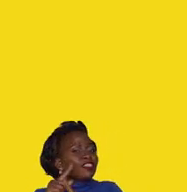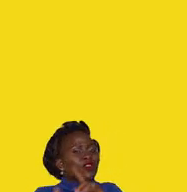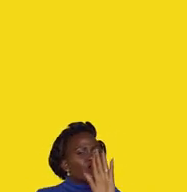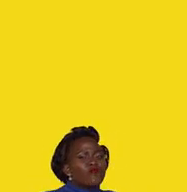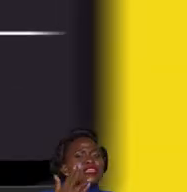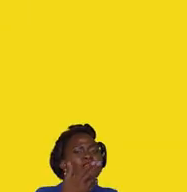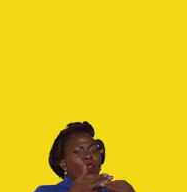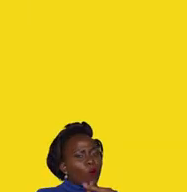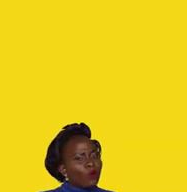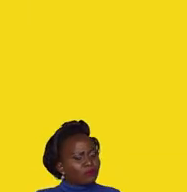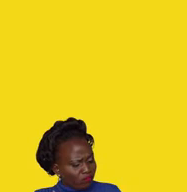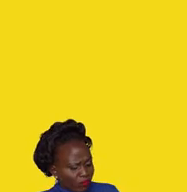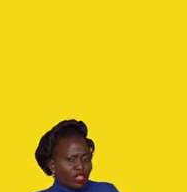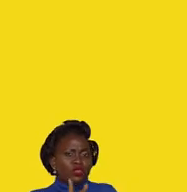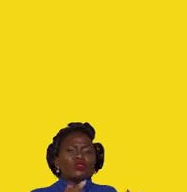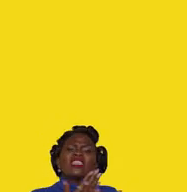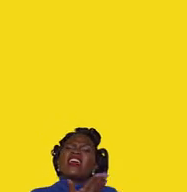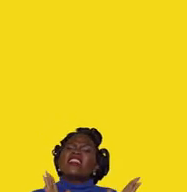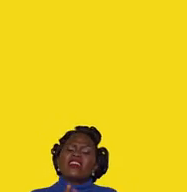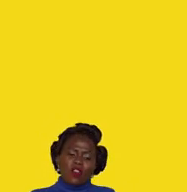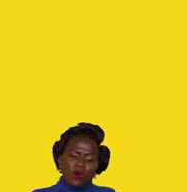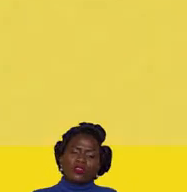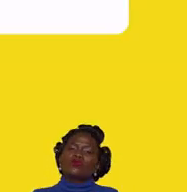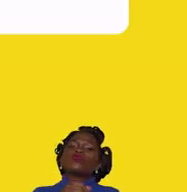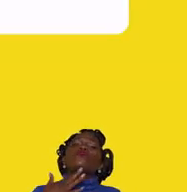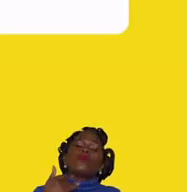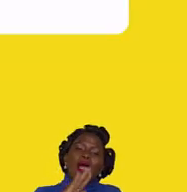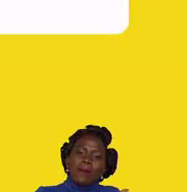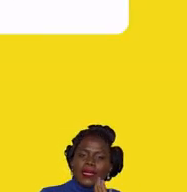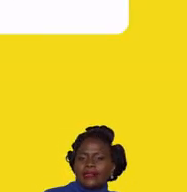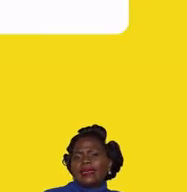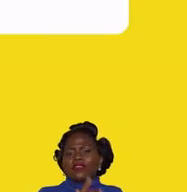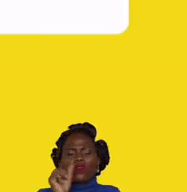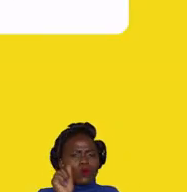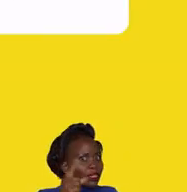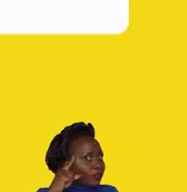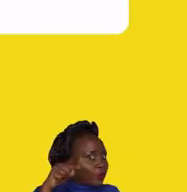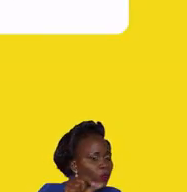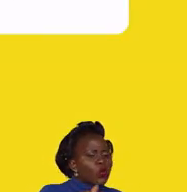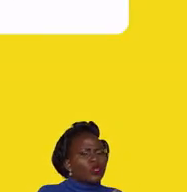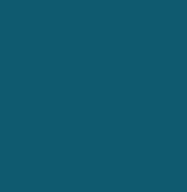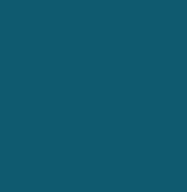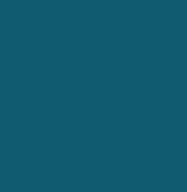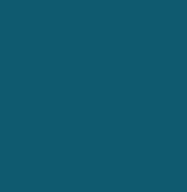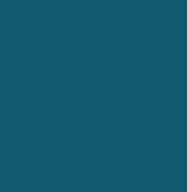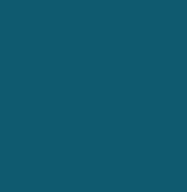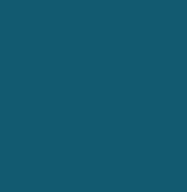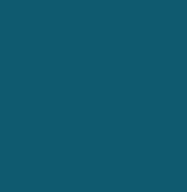*165*5# for all quick loans. Choose from the different loan options from our partners and get one that works for you.